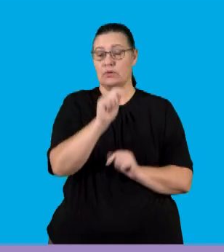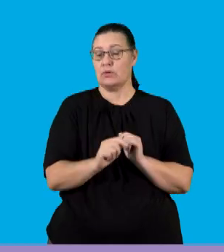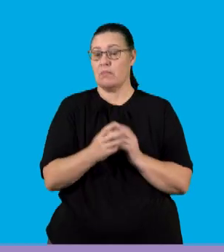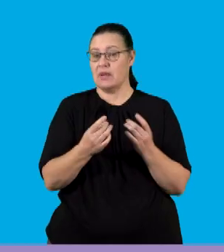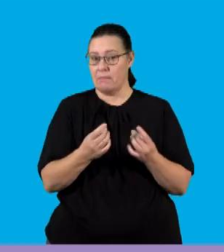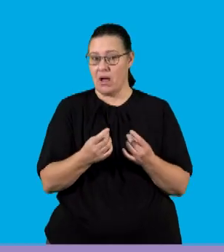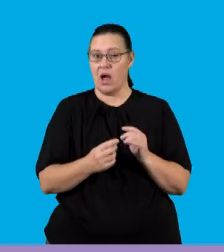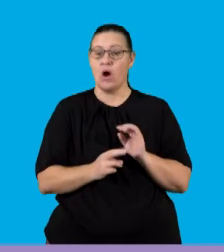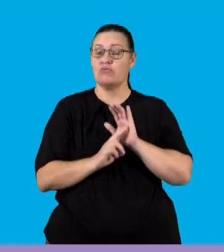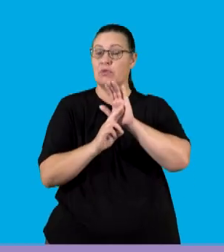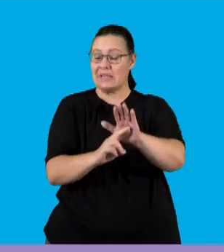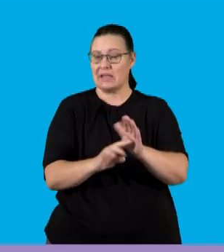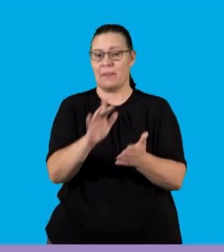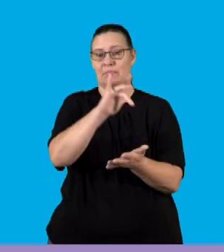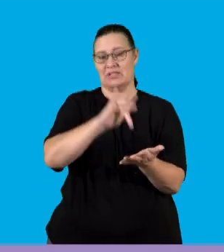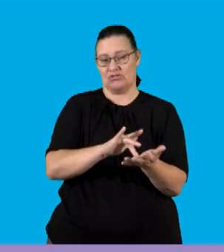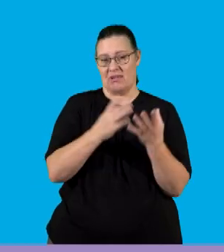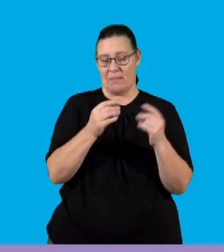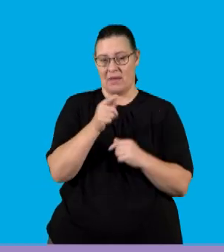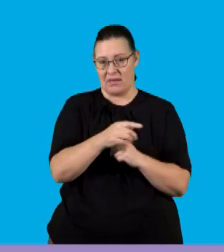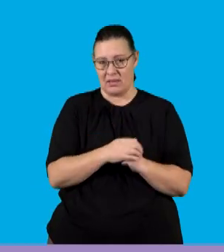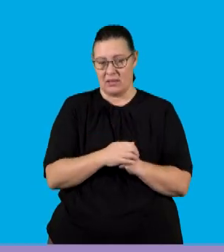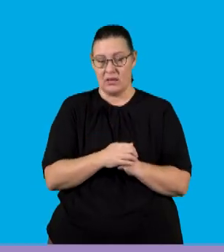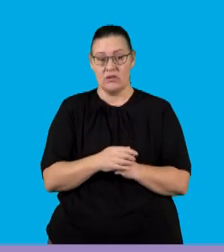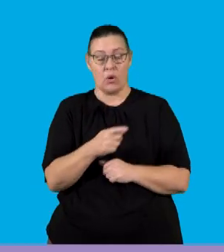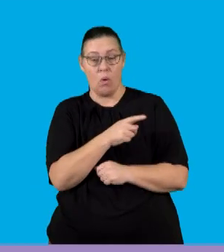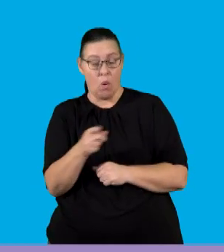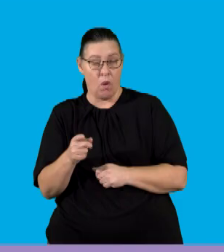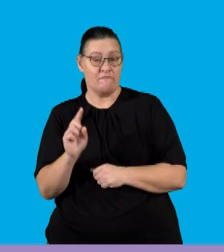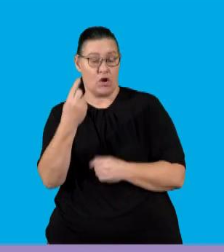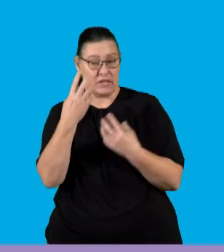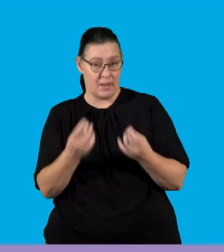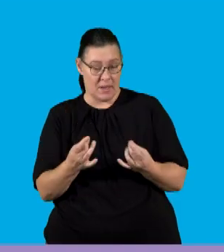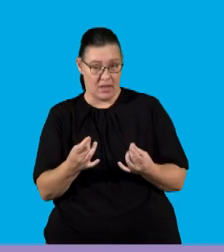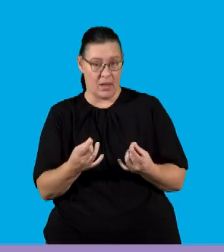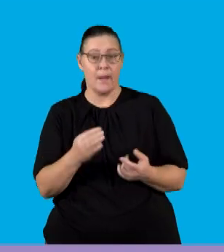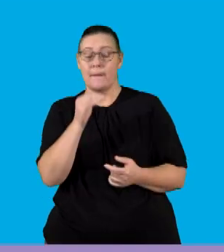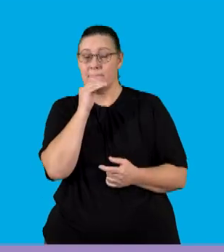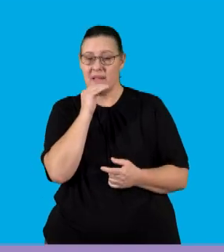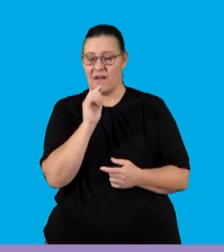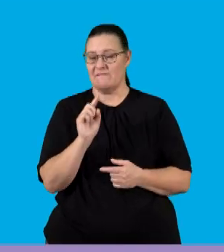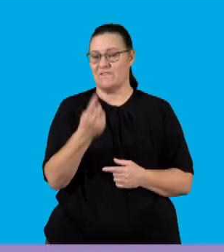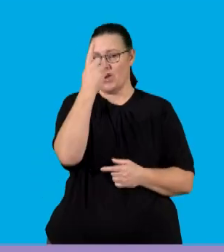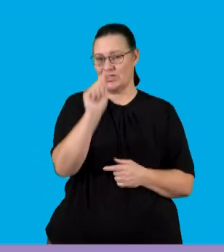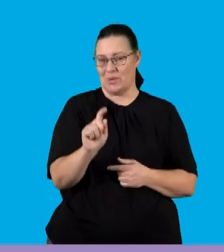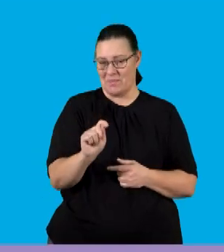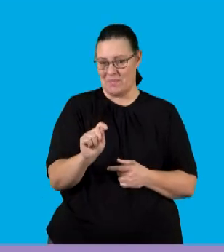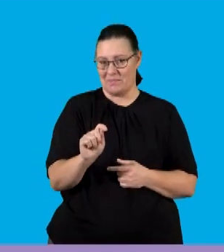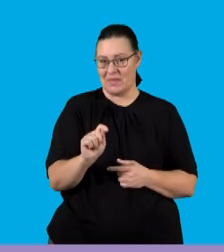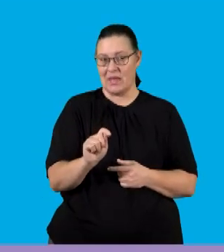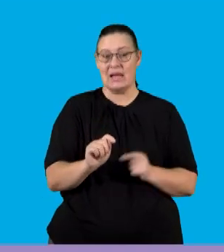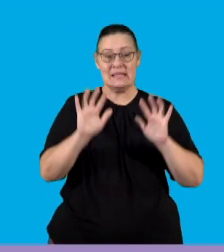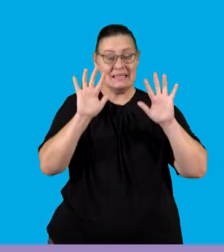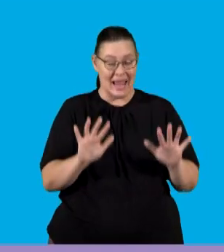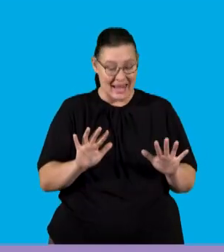number represents the position of that number. So since 4 is the first number, that means it is the first term.